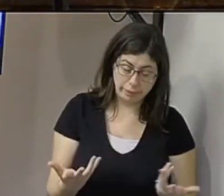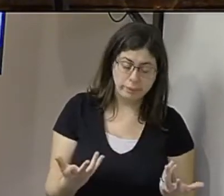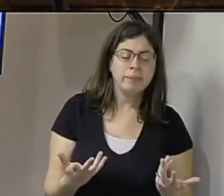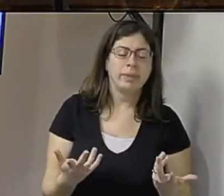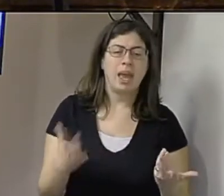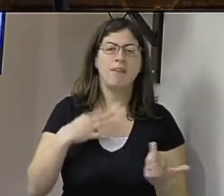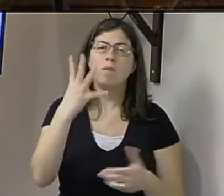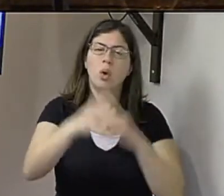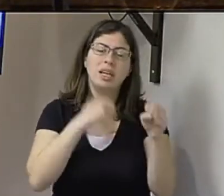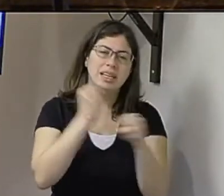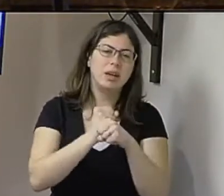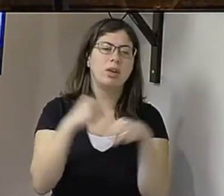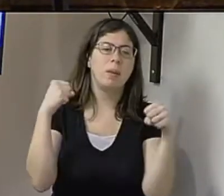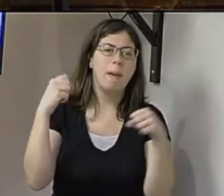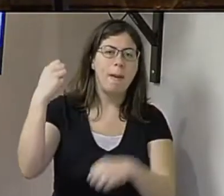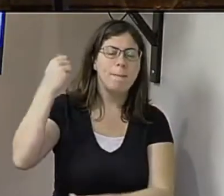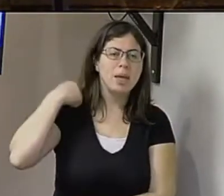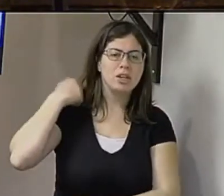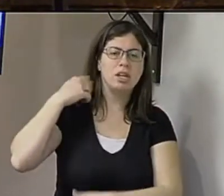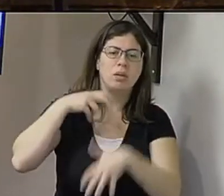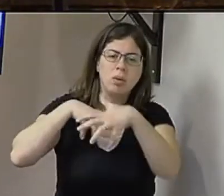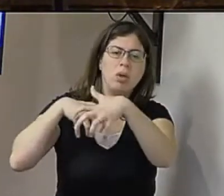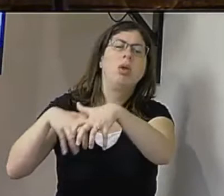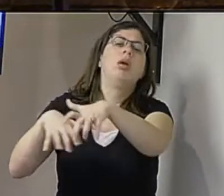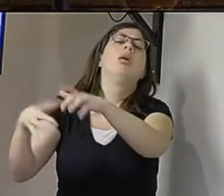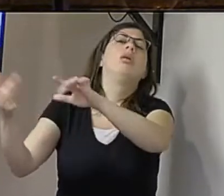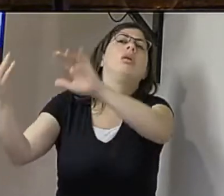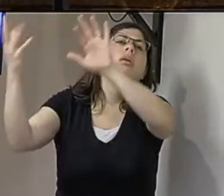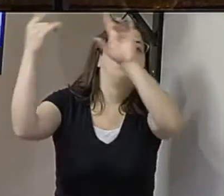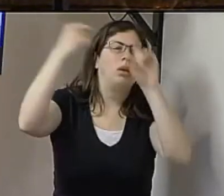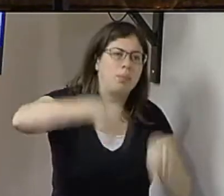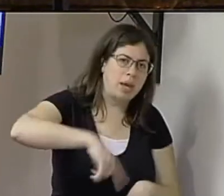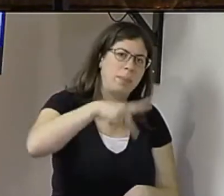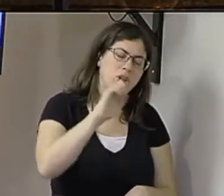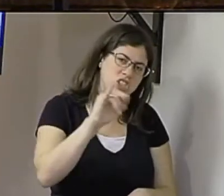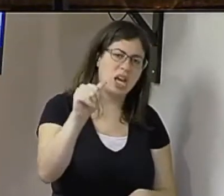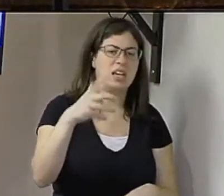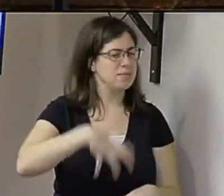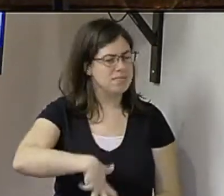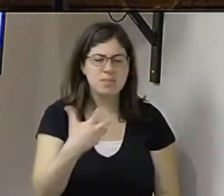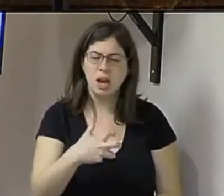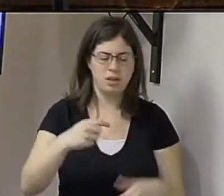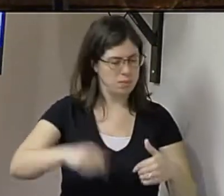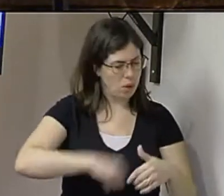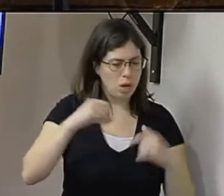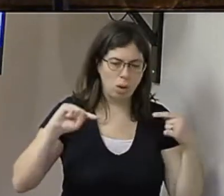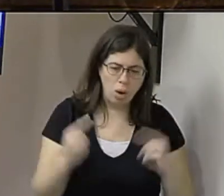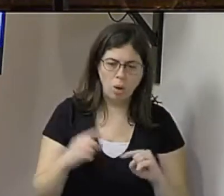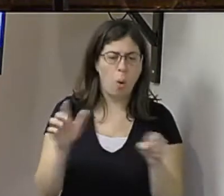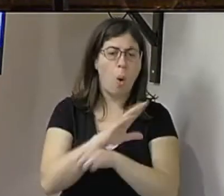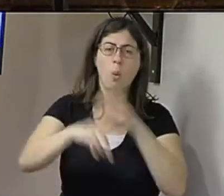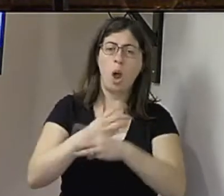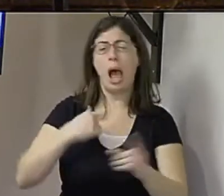he's spent 4 years on this military expedition. He finally makes it back to Persia. He's furious. He's got all this hurt pride. In front of the whole world, he said,